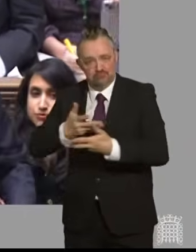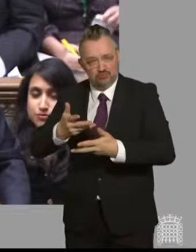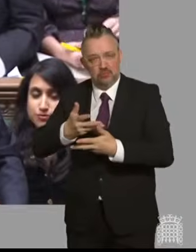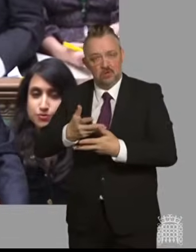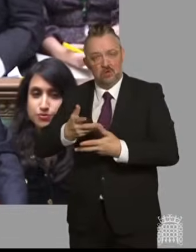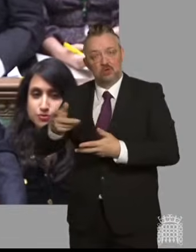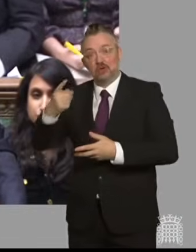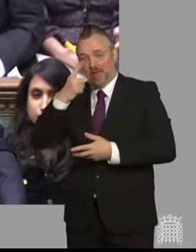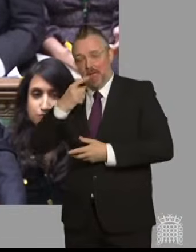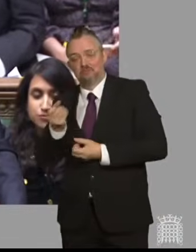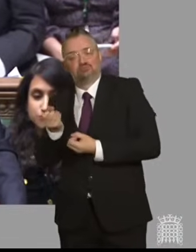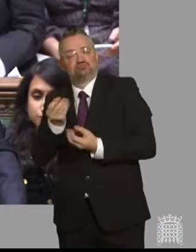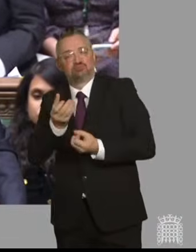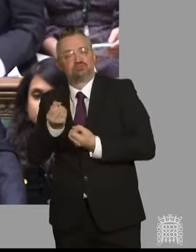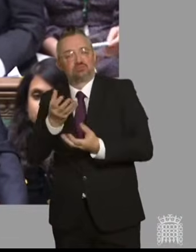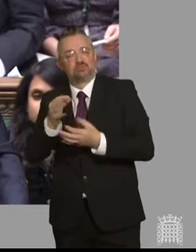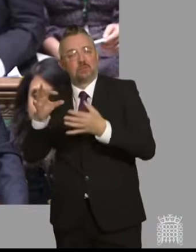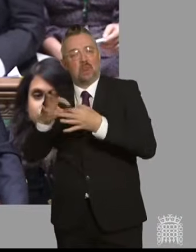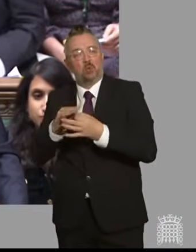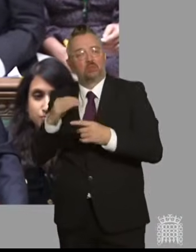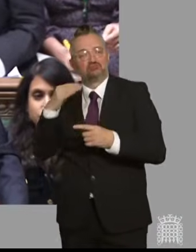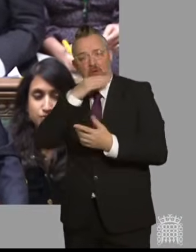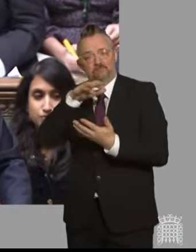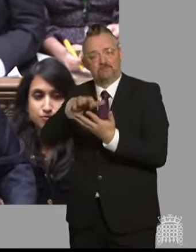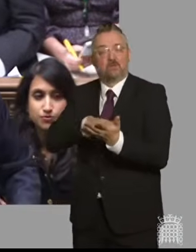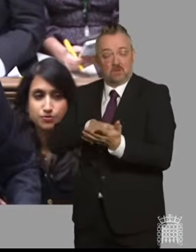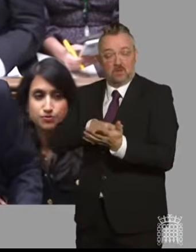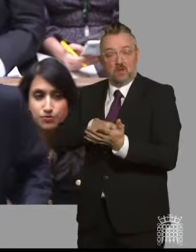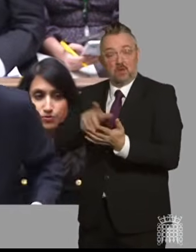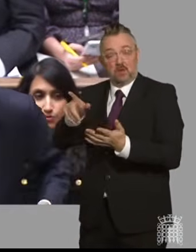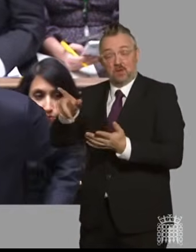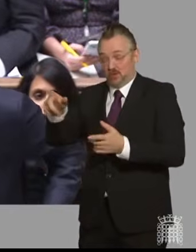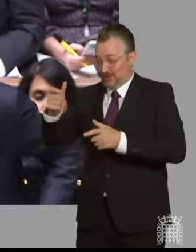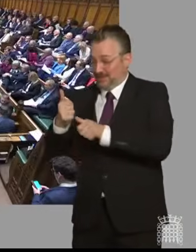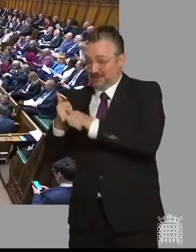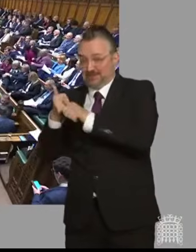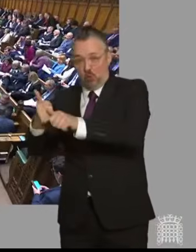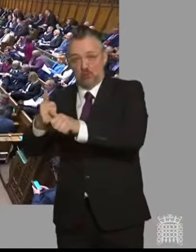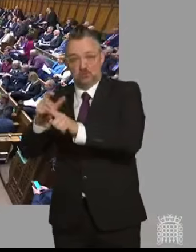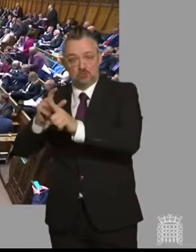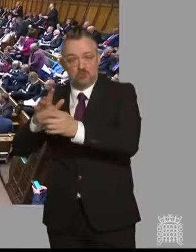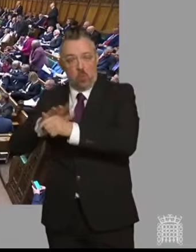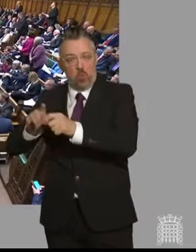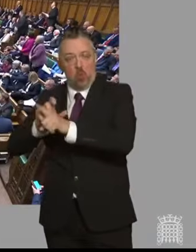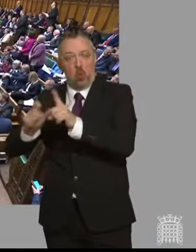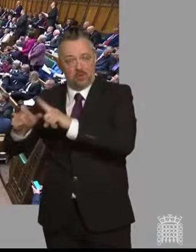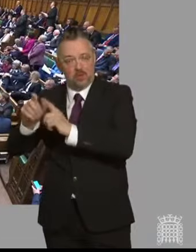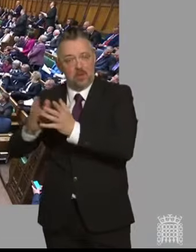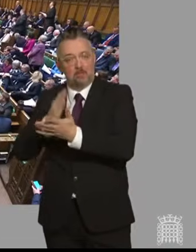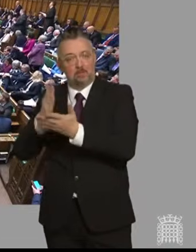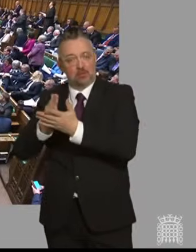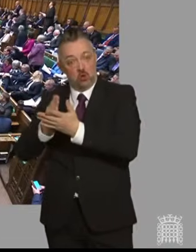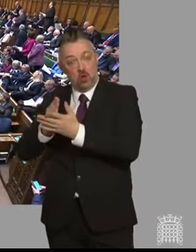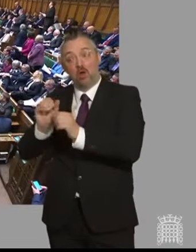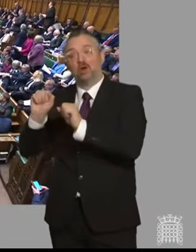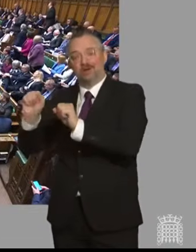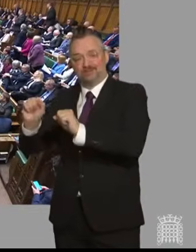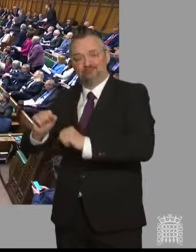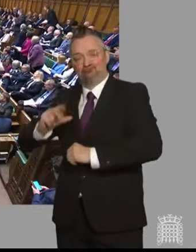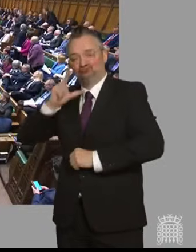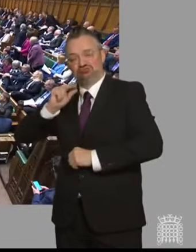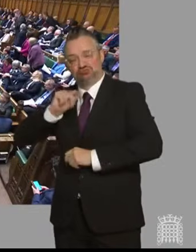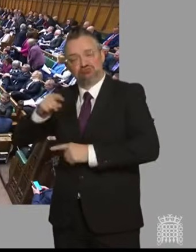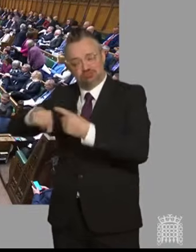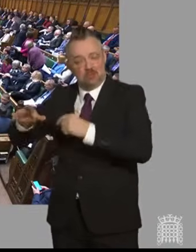for continuing to support his local community to make sure that their voice is heard. Sarah Owen. Thank you, Mr. Speaker. The Prime Minister